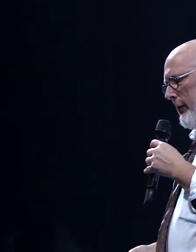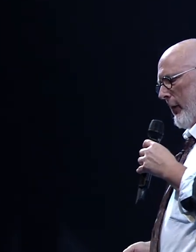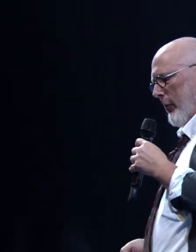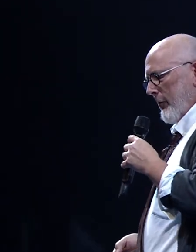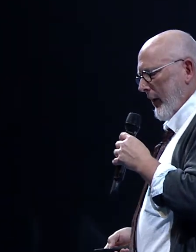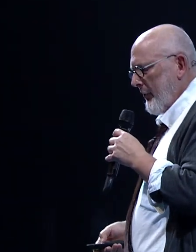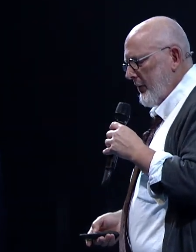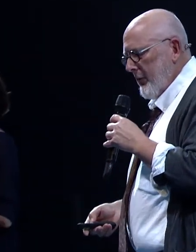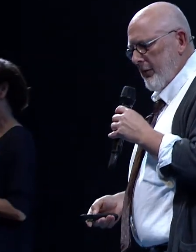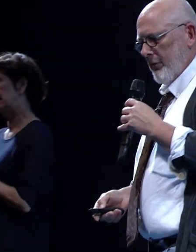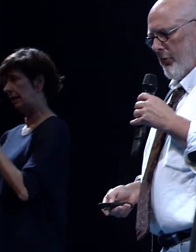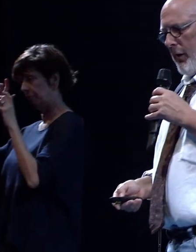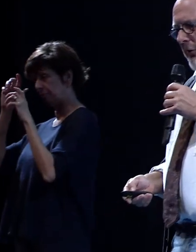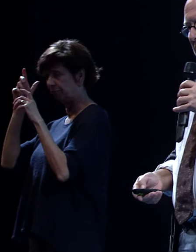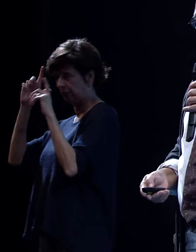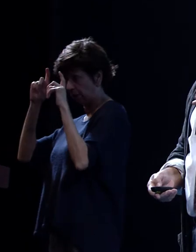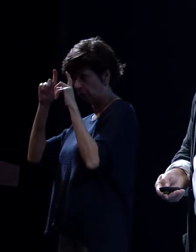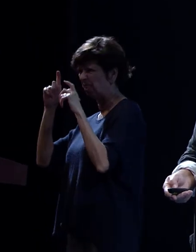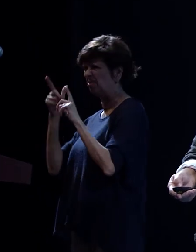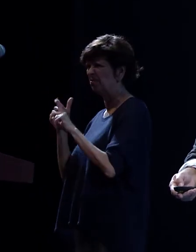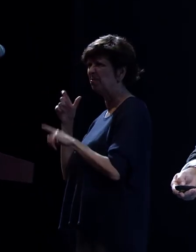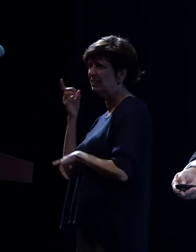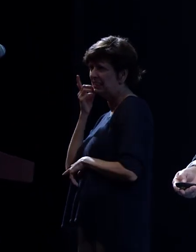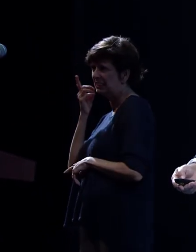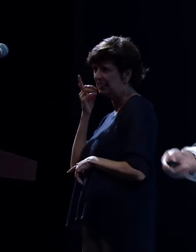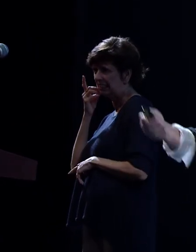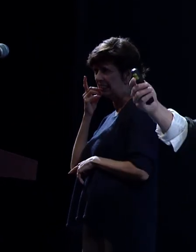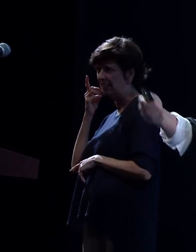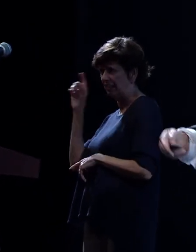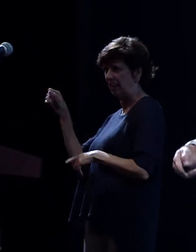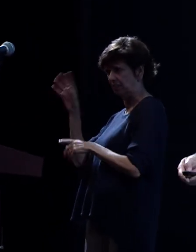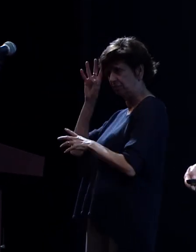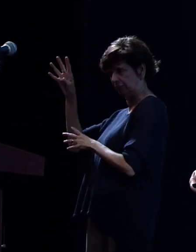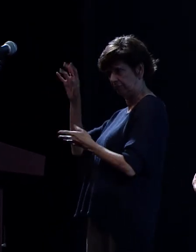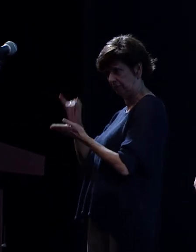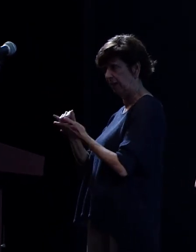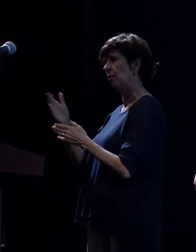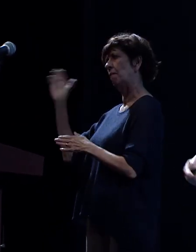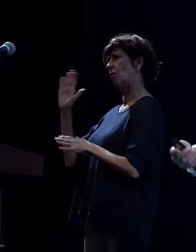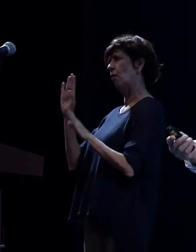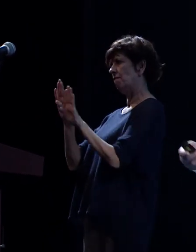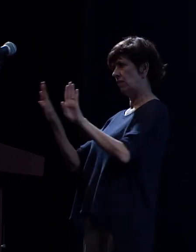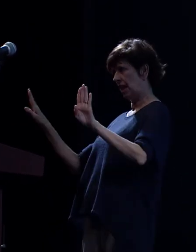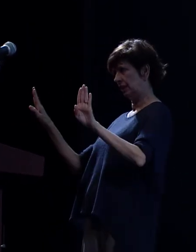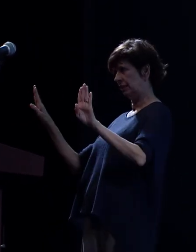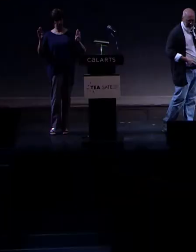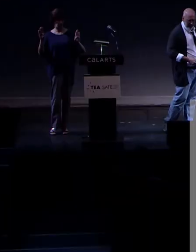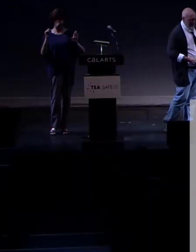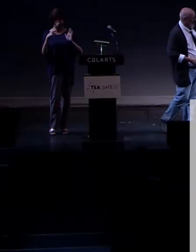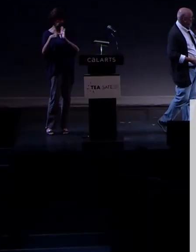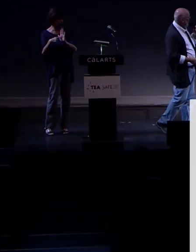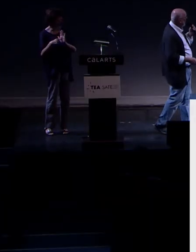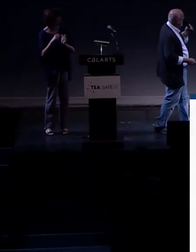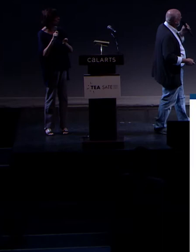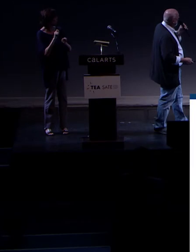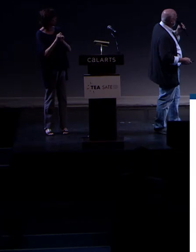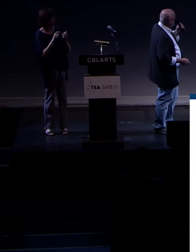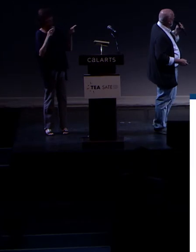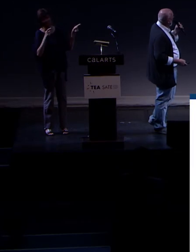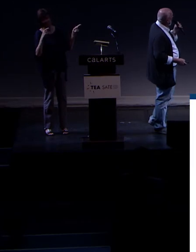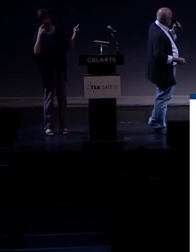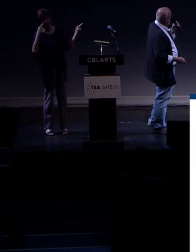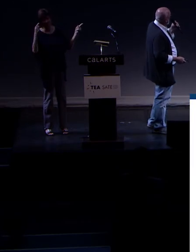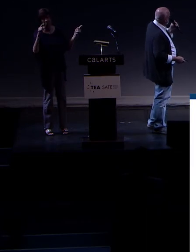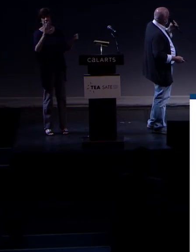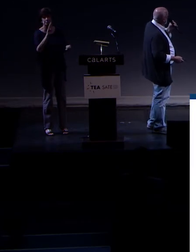camera, you know, developed at the Disney Studios, restored parallax into what was a flat medium. And I'm just going to show one really quick famous example